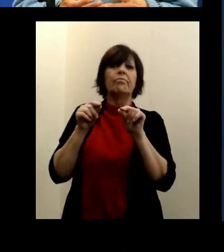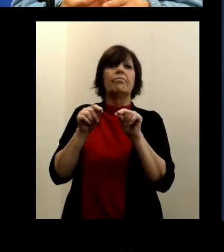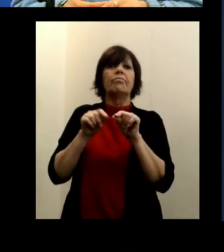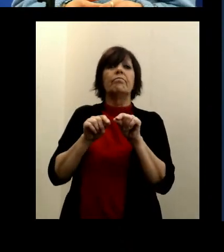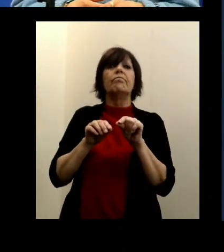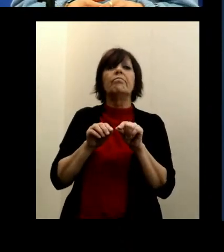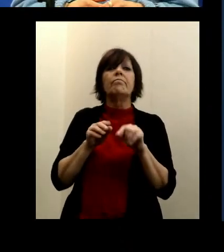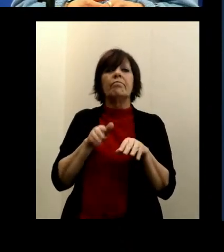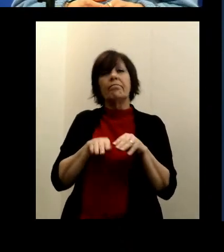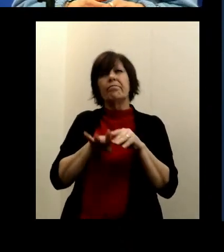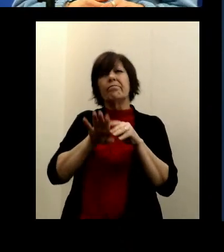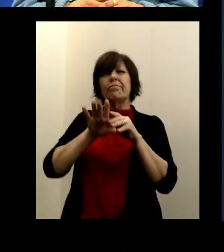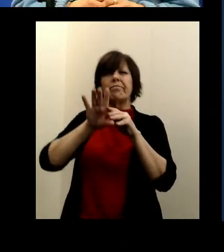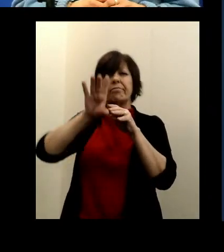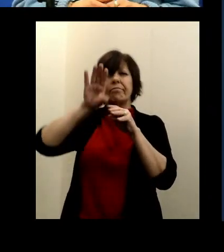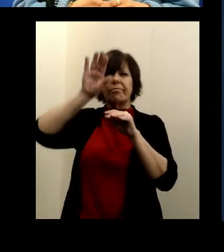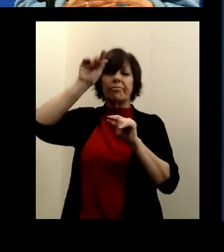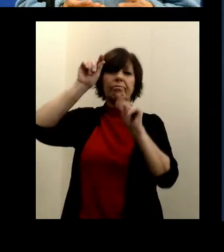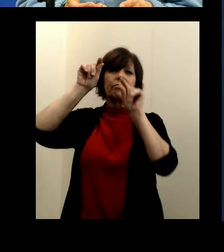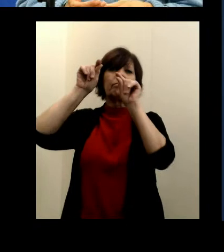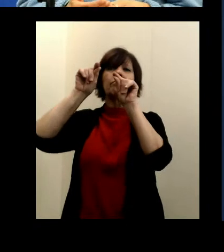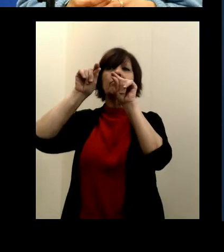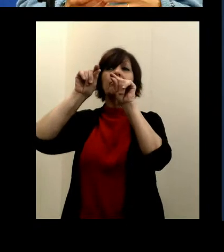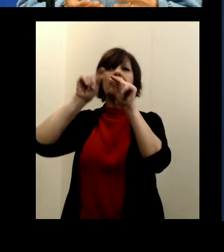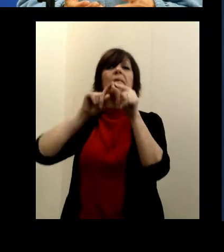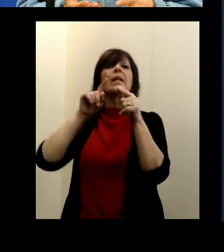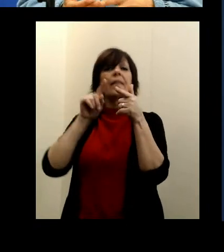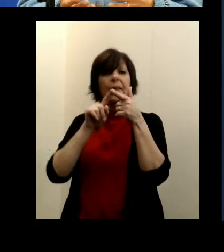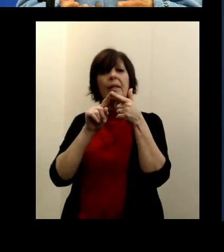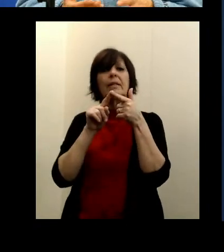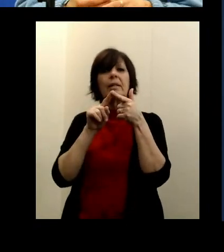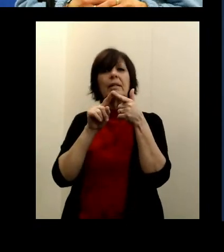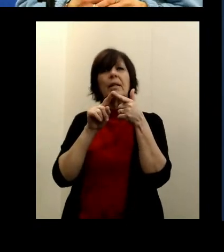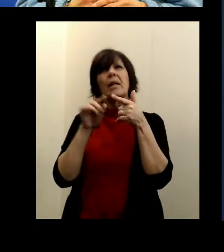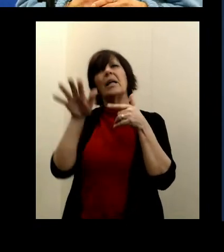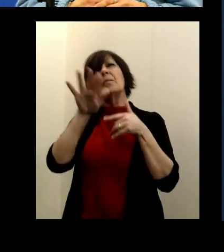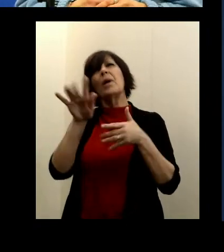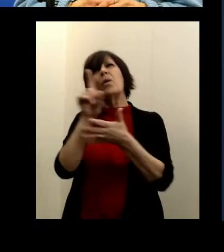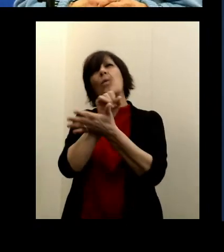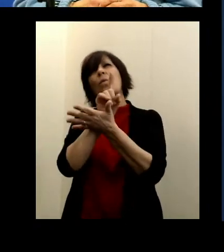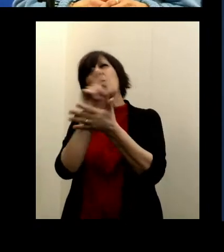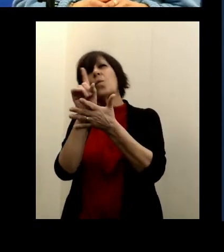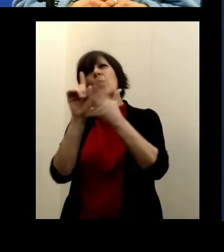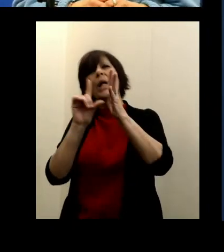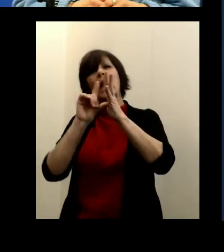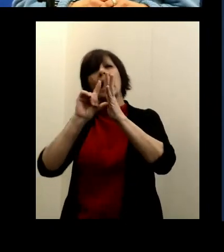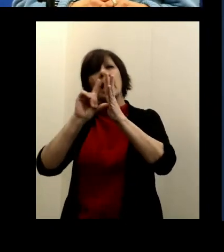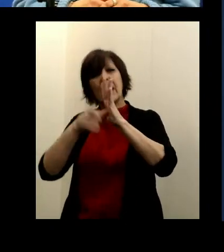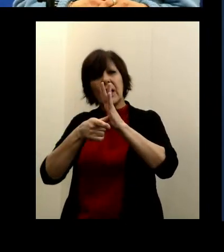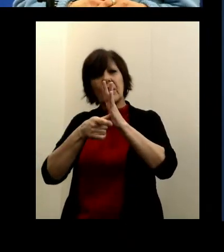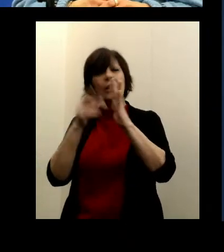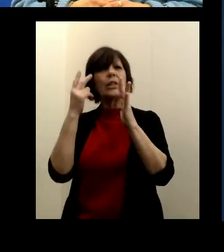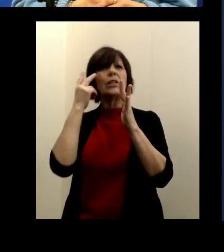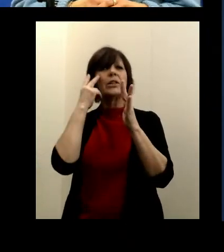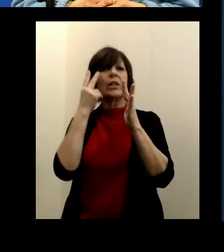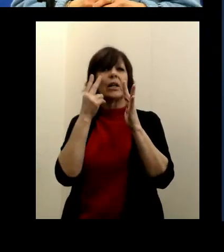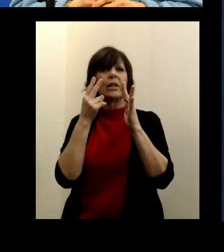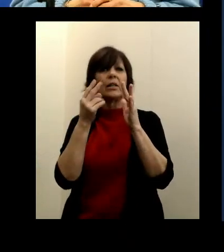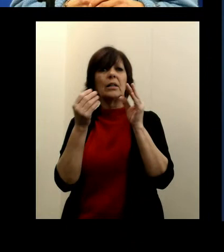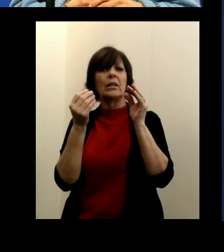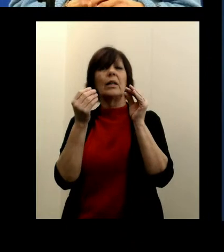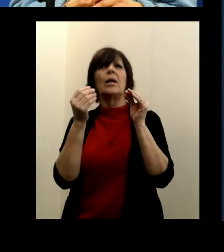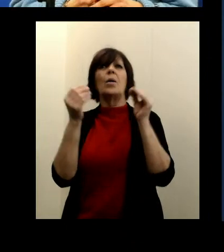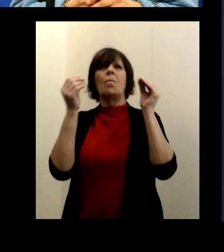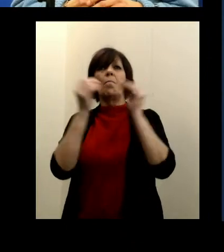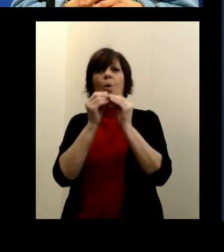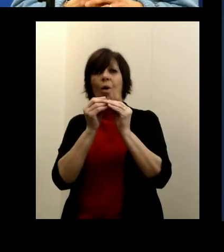the community in Erie County, and then followed by about a week and a half later, we started to see an increase in the